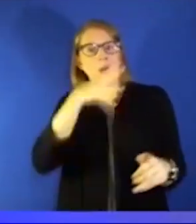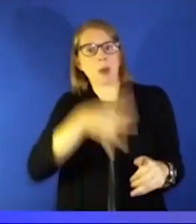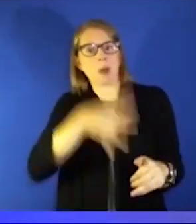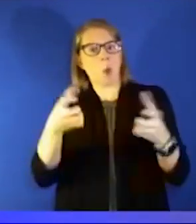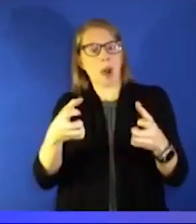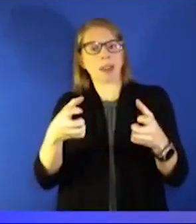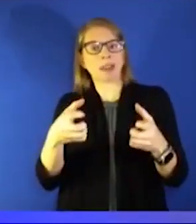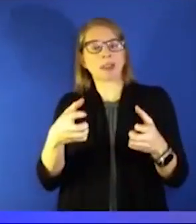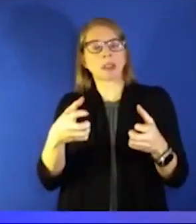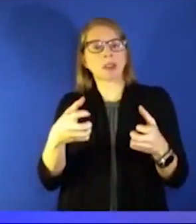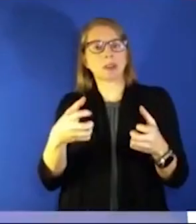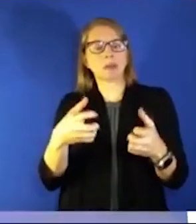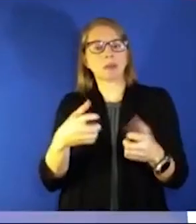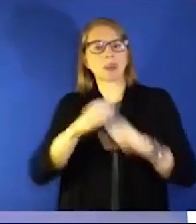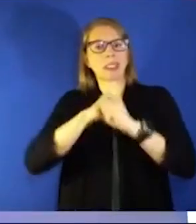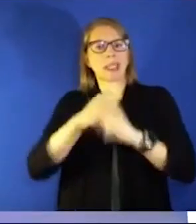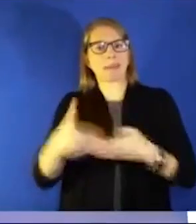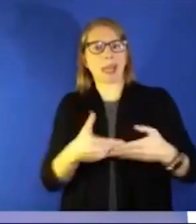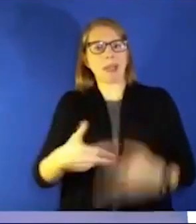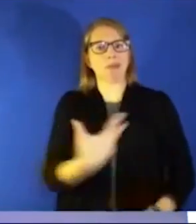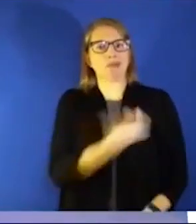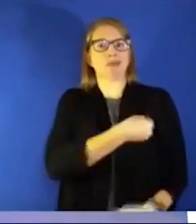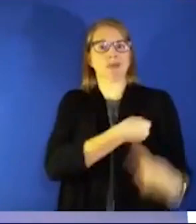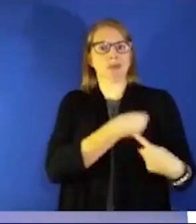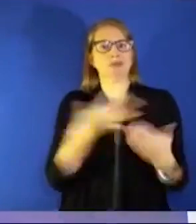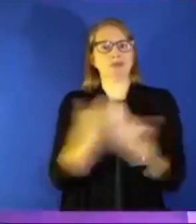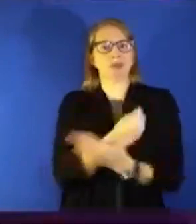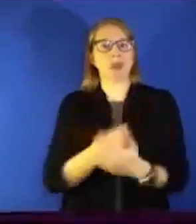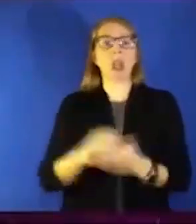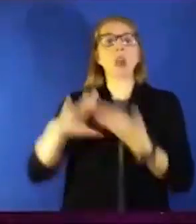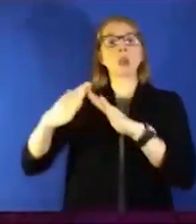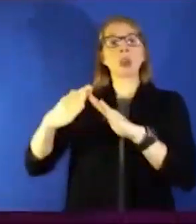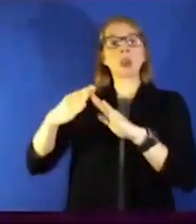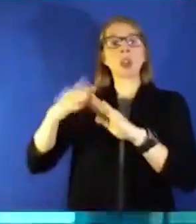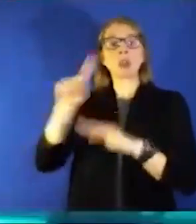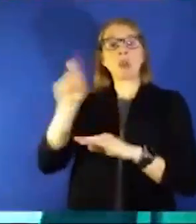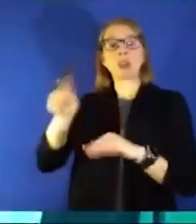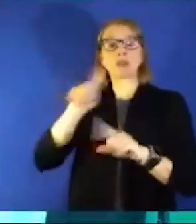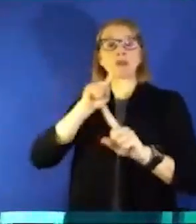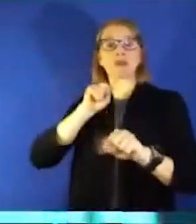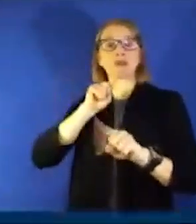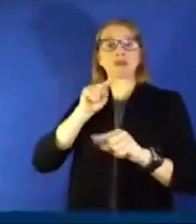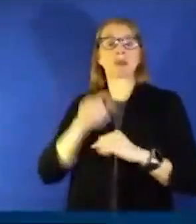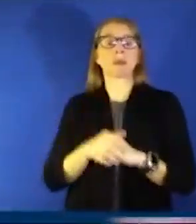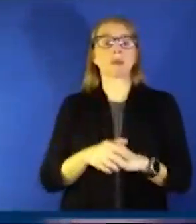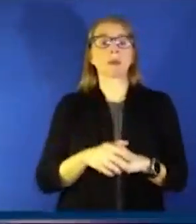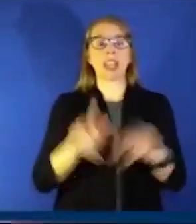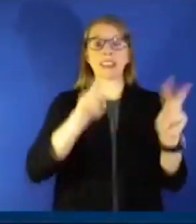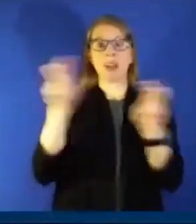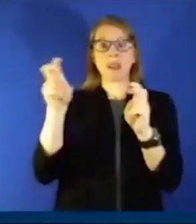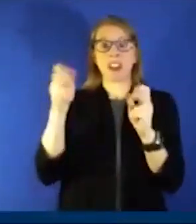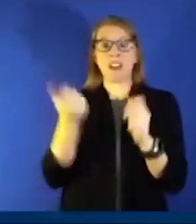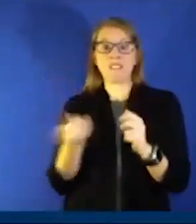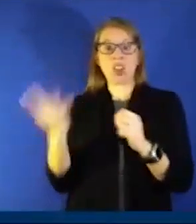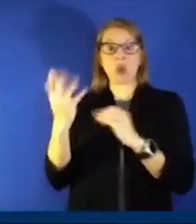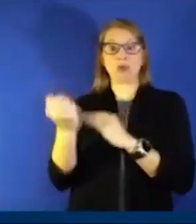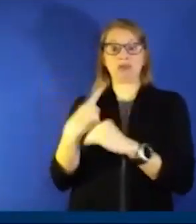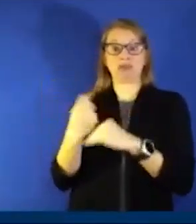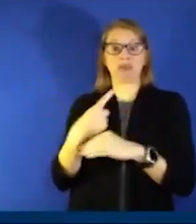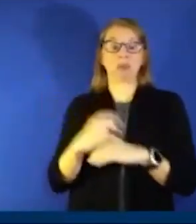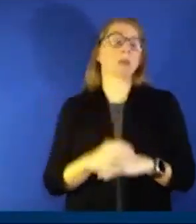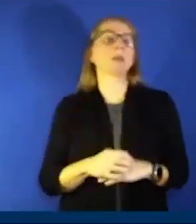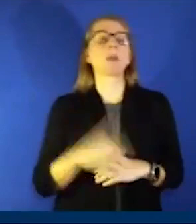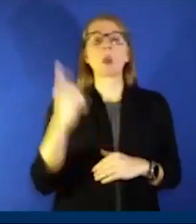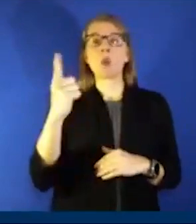give during pregnancy. All right, let's get to some community questions today, and I want to stay on this topic because we got a few coming in. So one